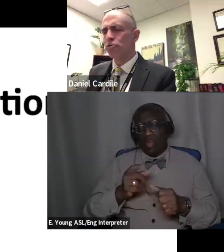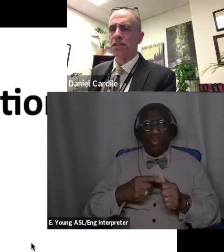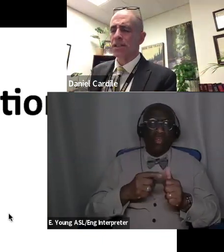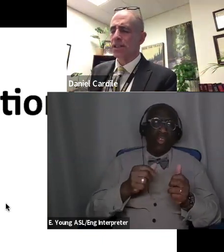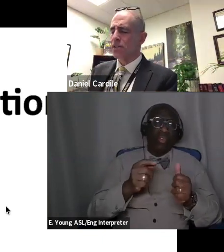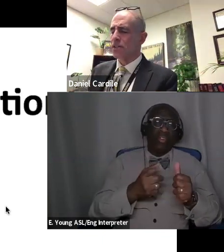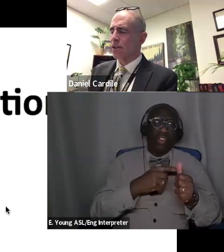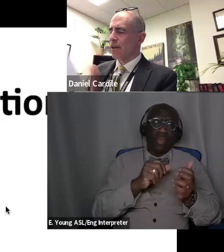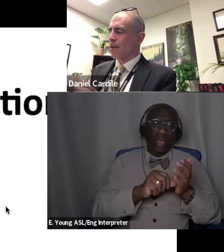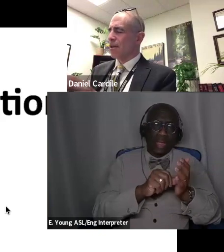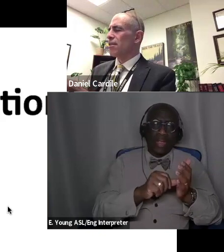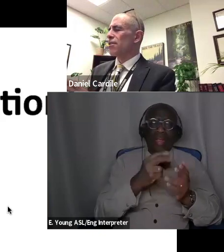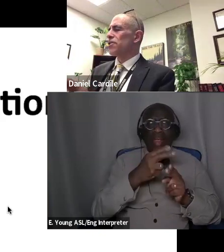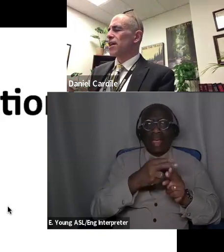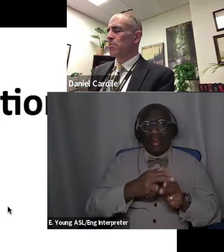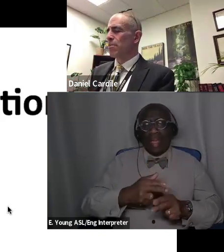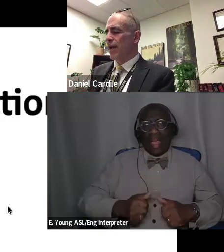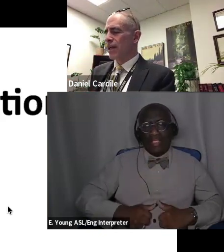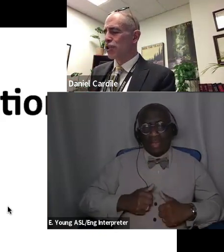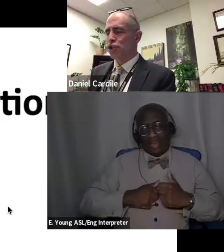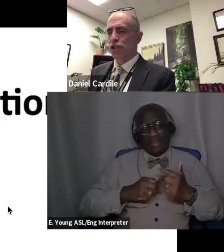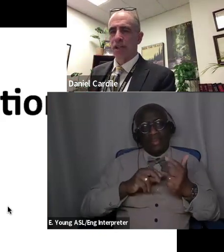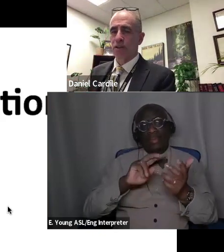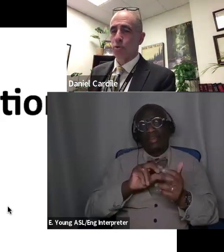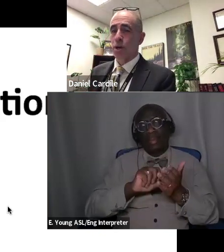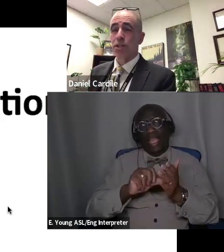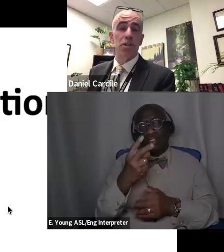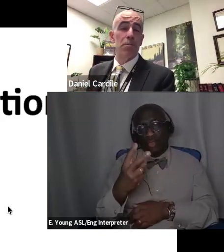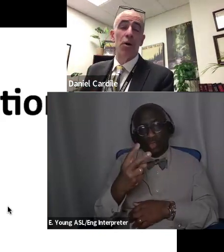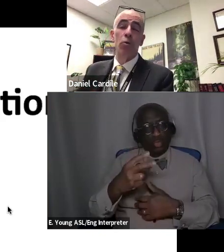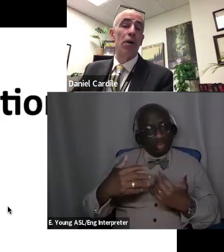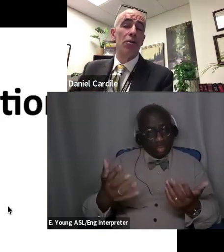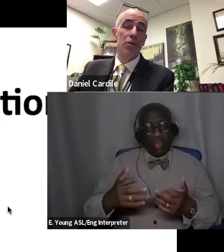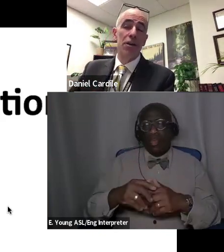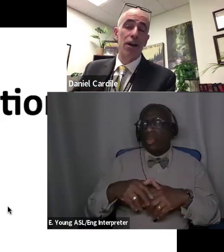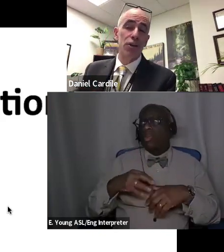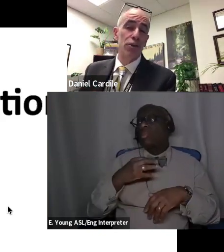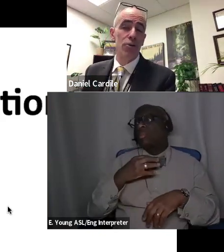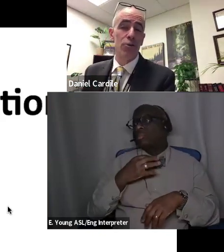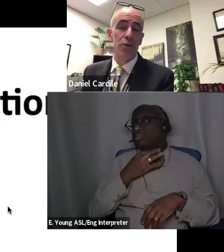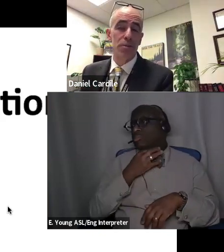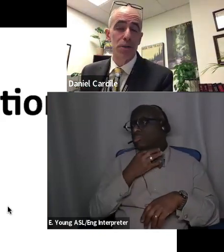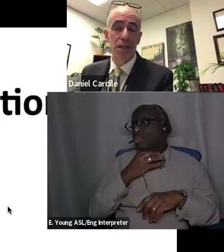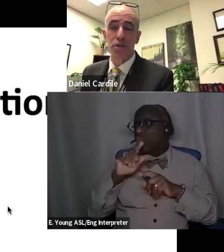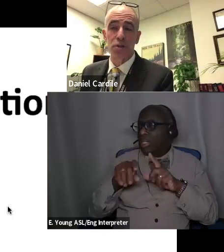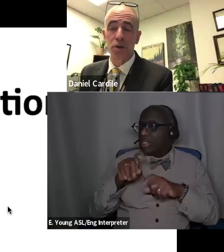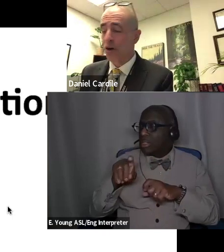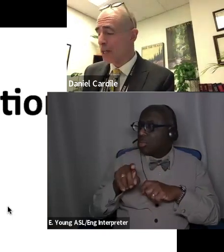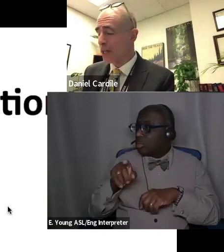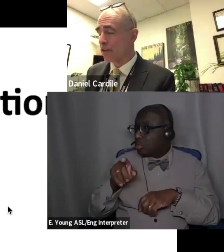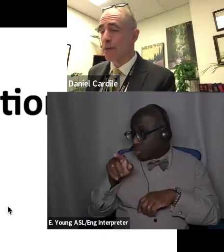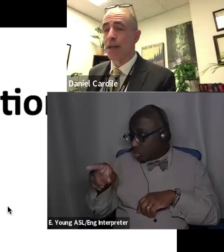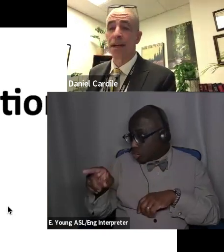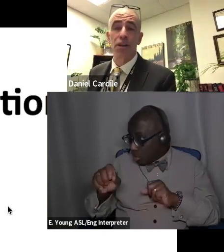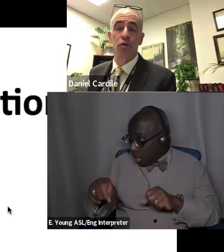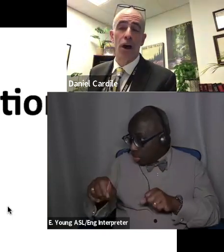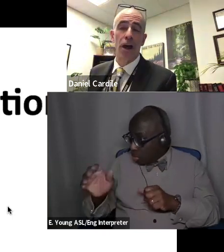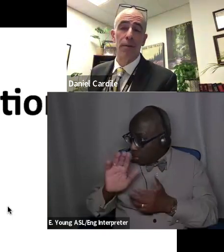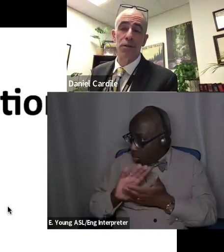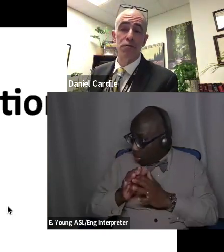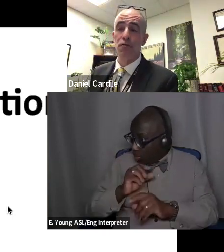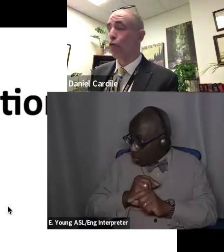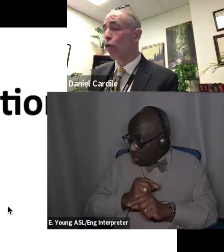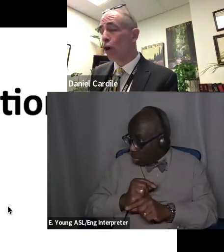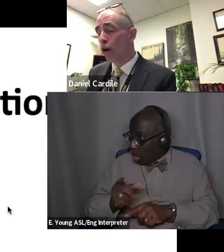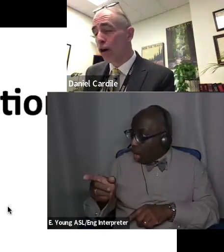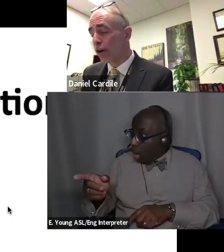and addresses. The second page just has questions about whether or not you as the potential guardian have committed any